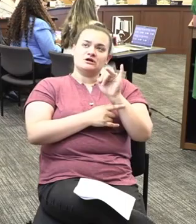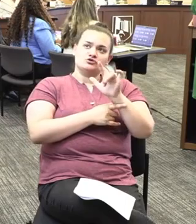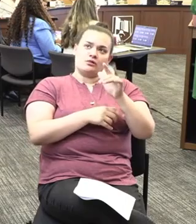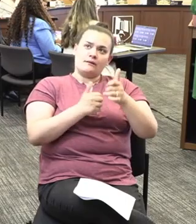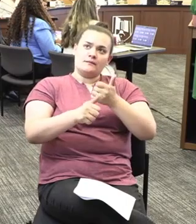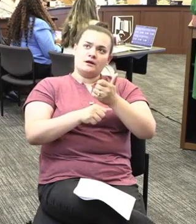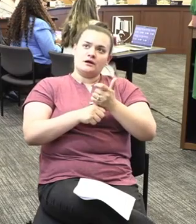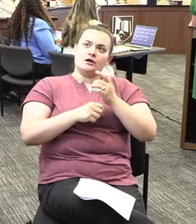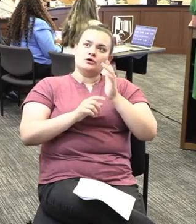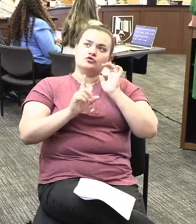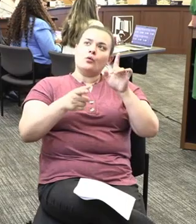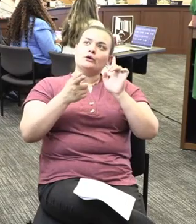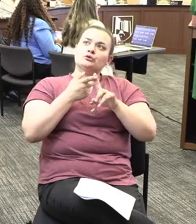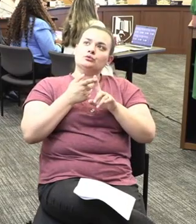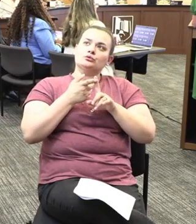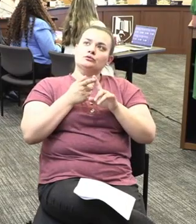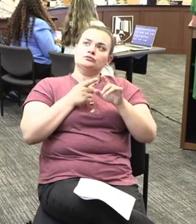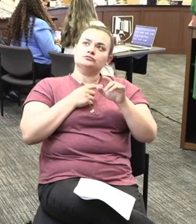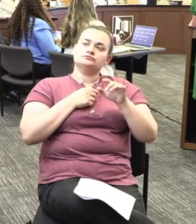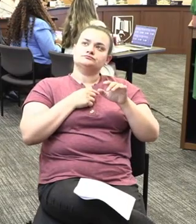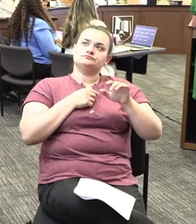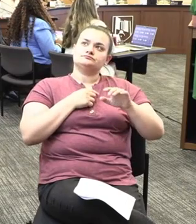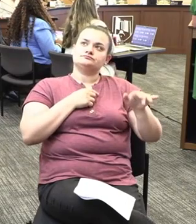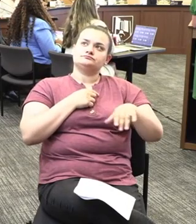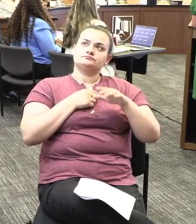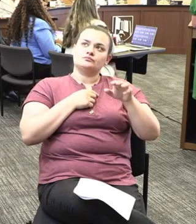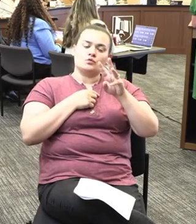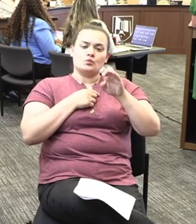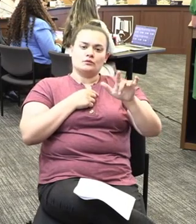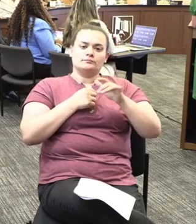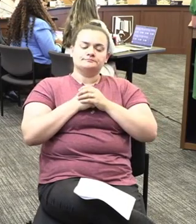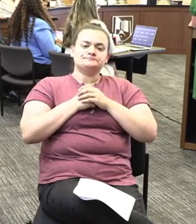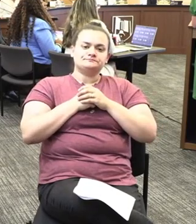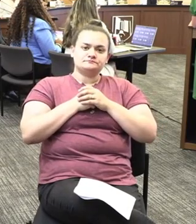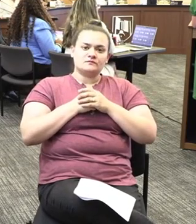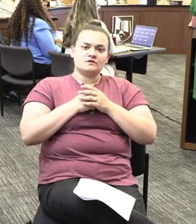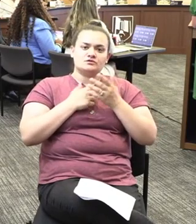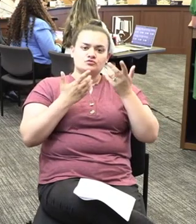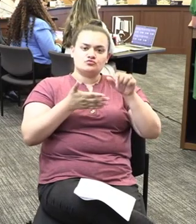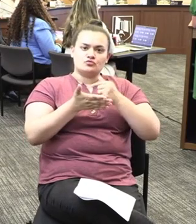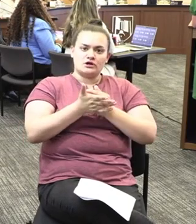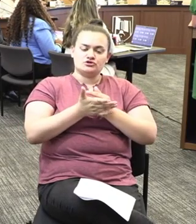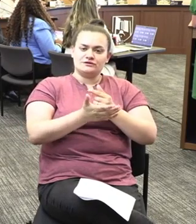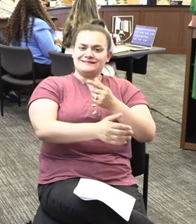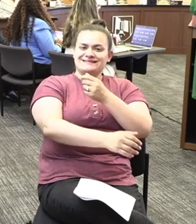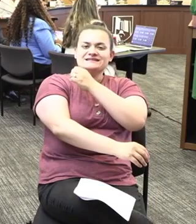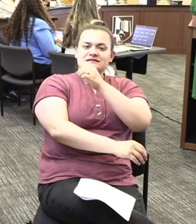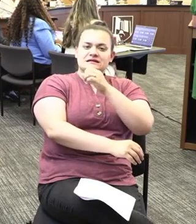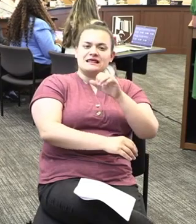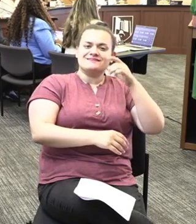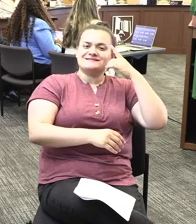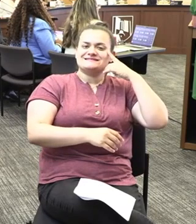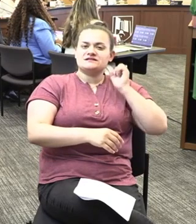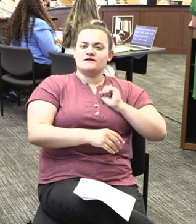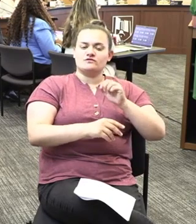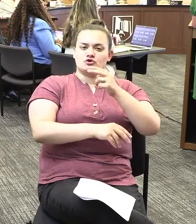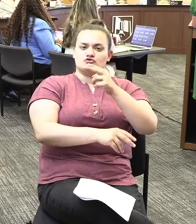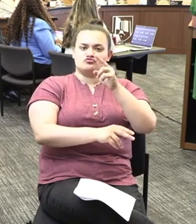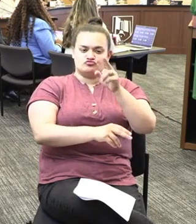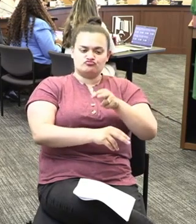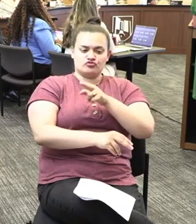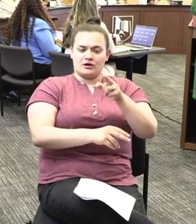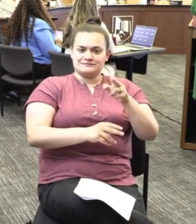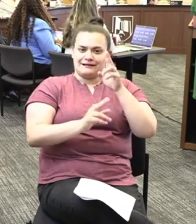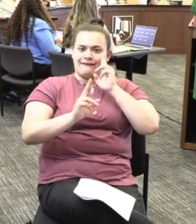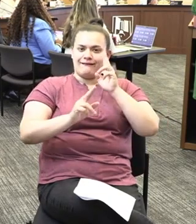in 05 from JJC, so Silver Cross Hospital president. And then the Foundation Partners in